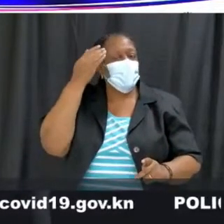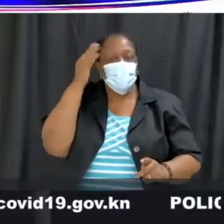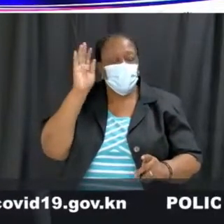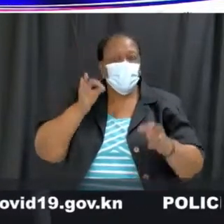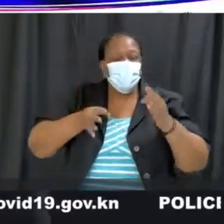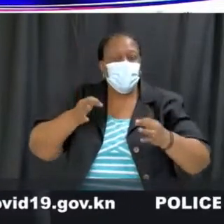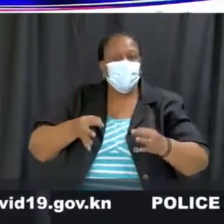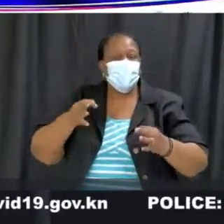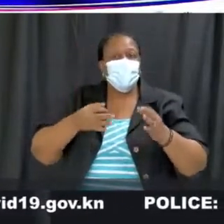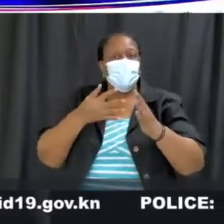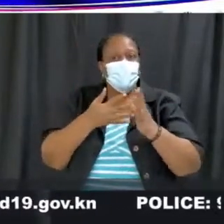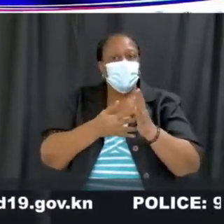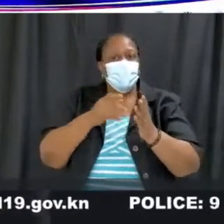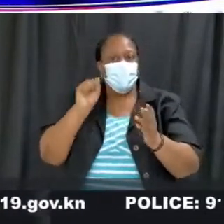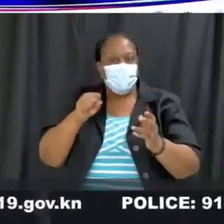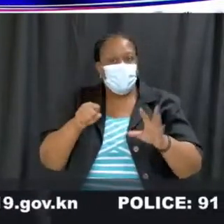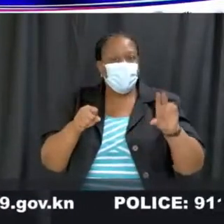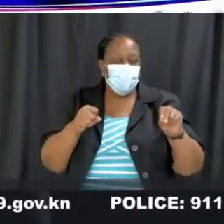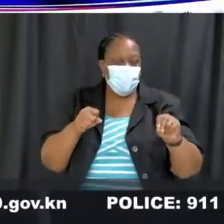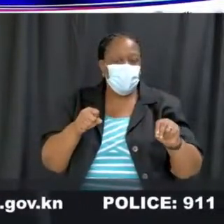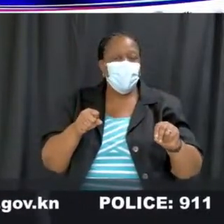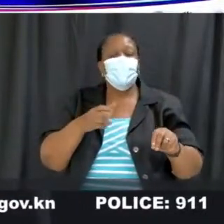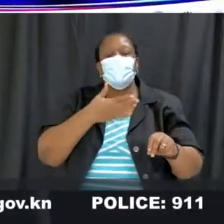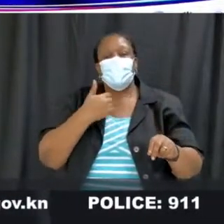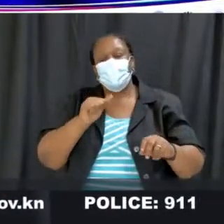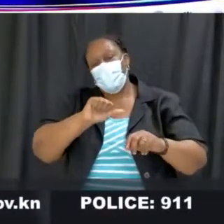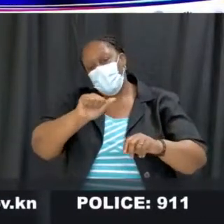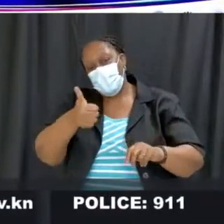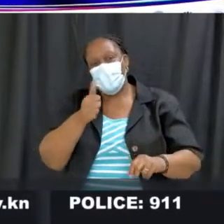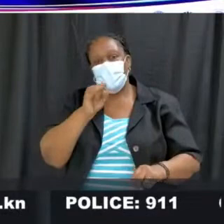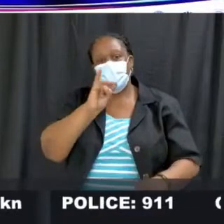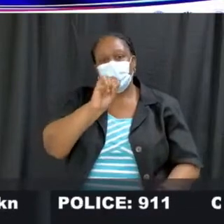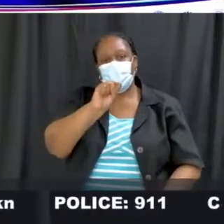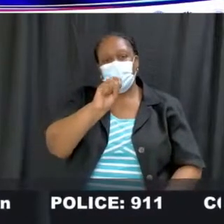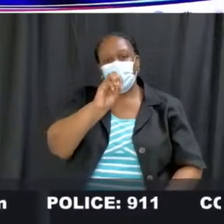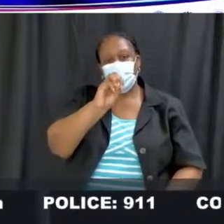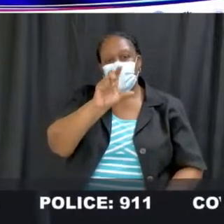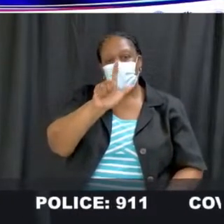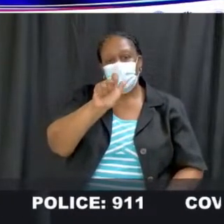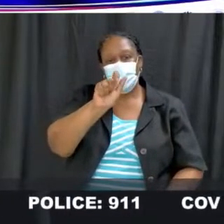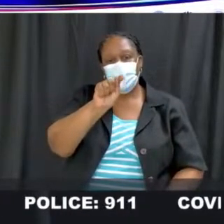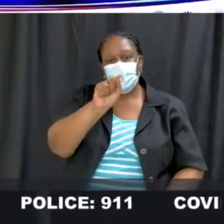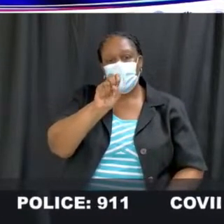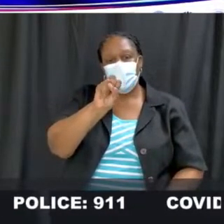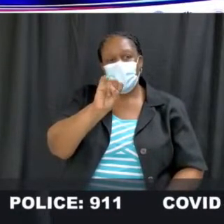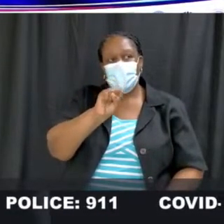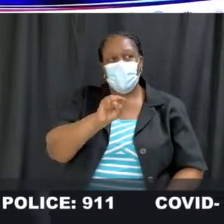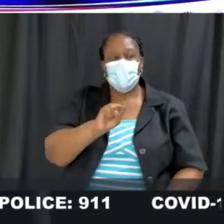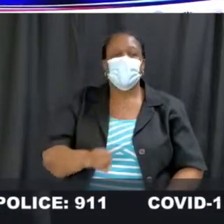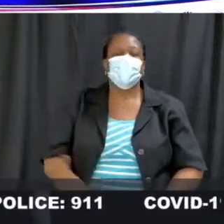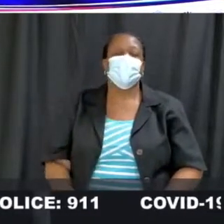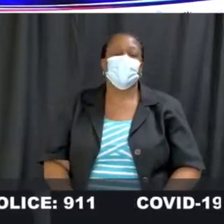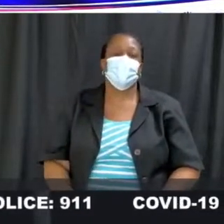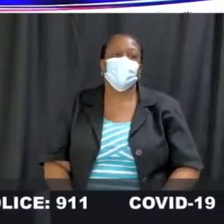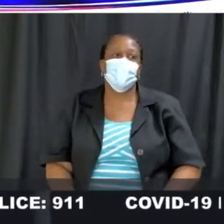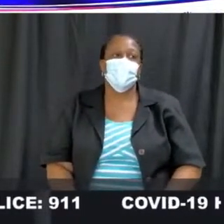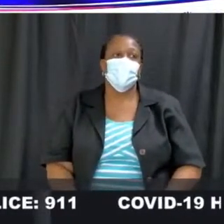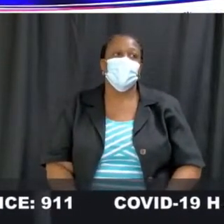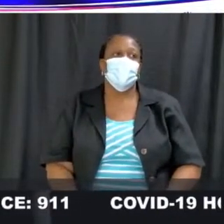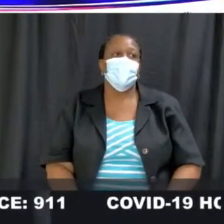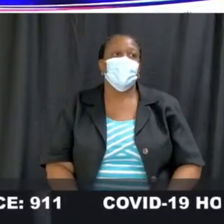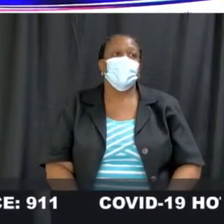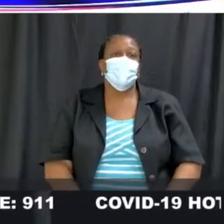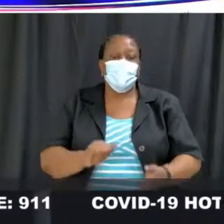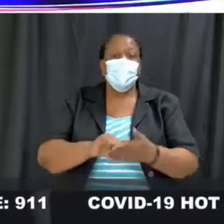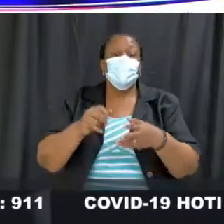that legislation has been enacted and provide penalties, including jail time, for persons who fail